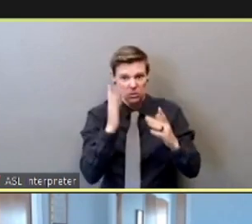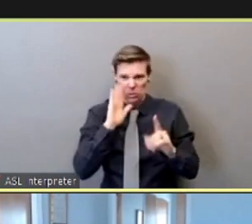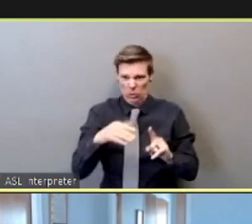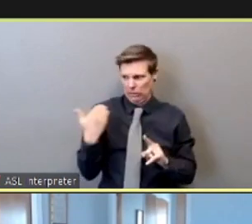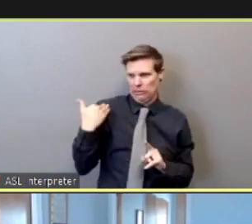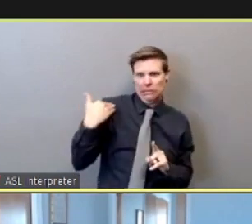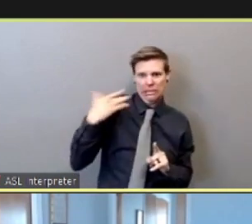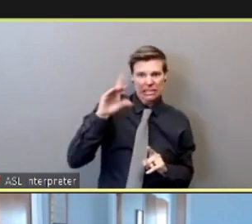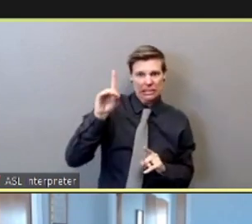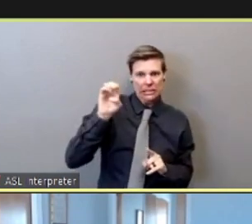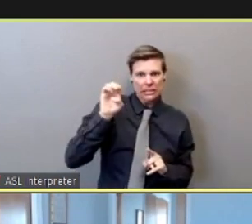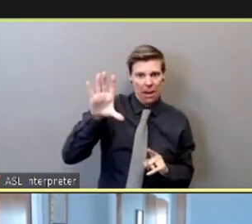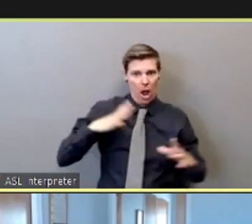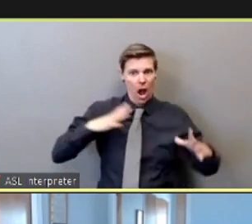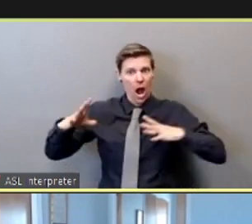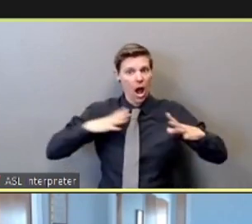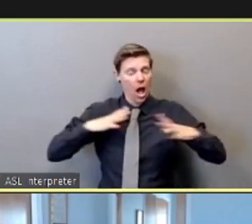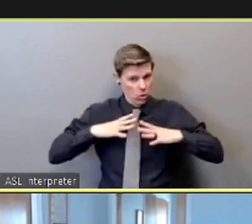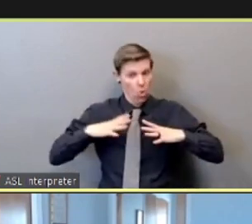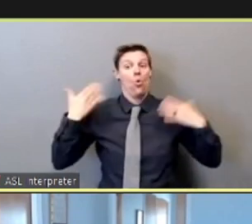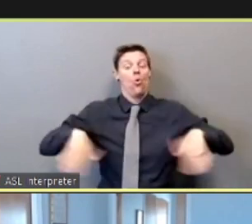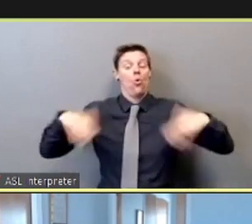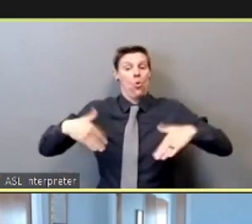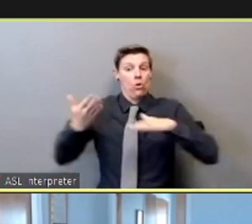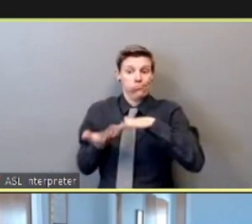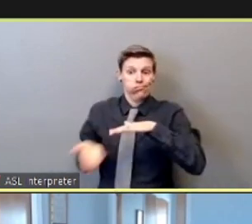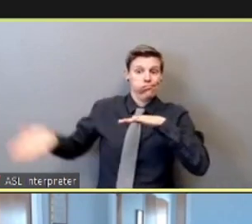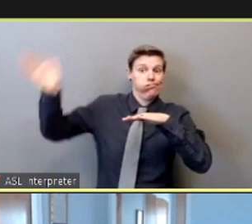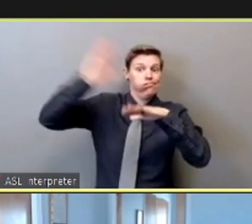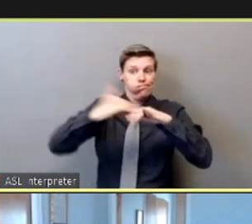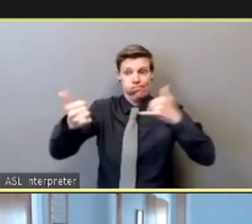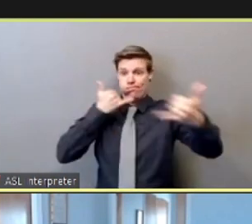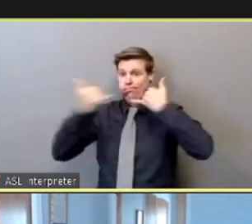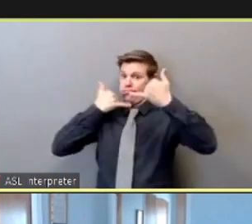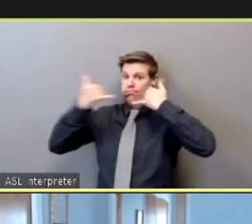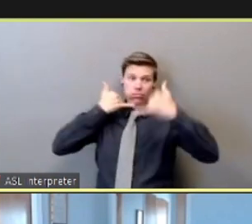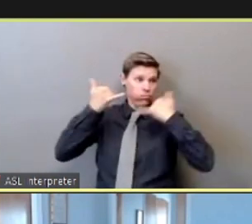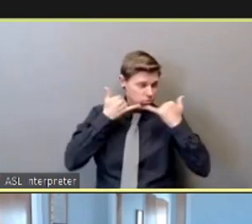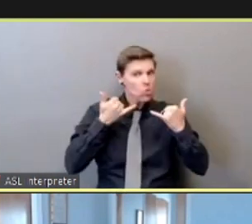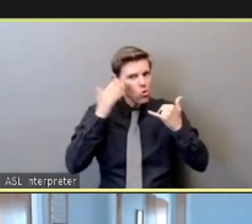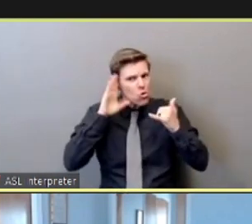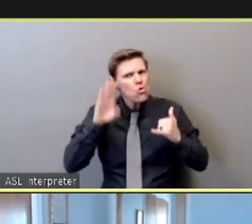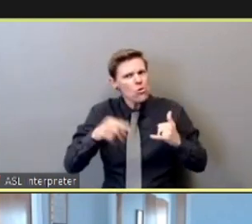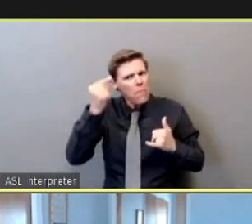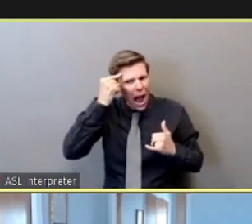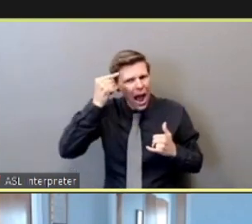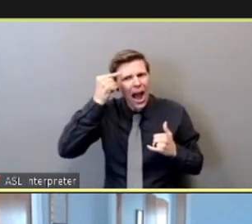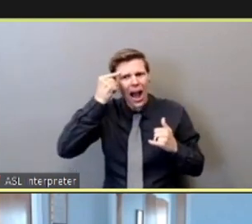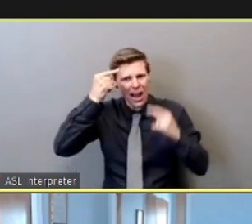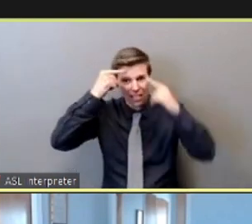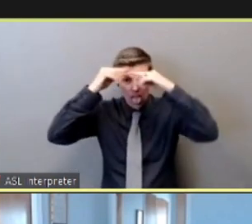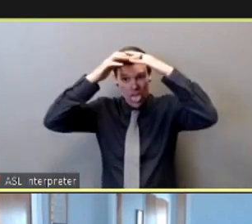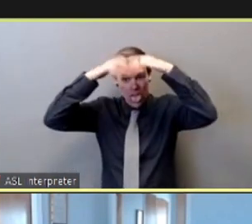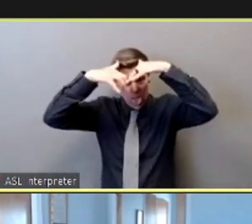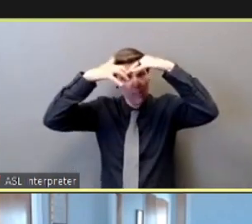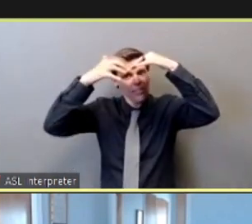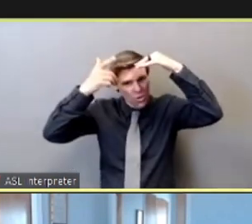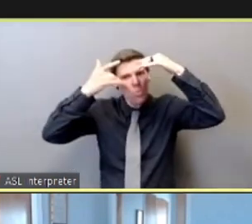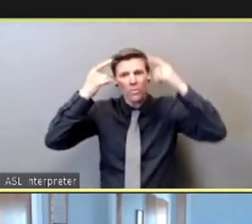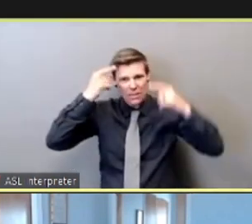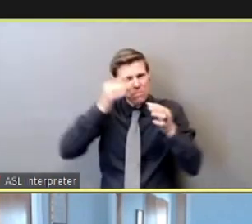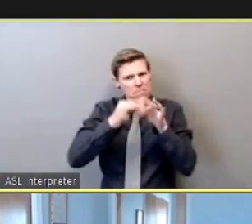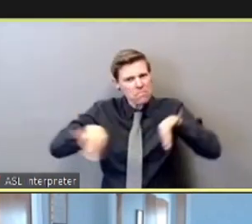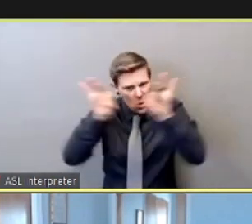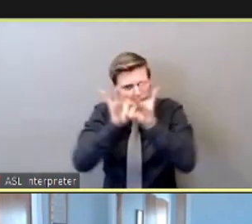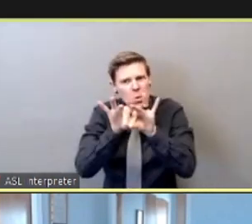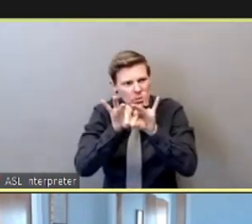lower stress after completing their call. So please make note of this number and do take care of yourselves.